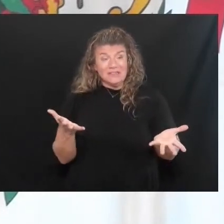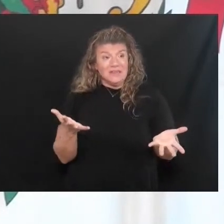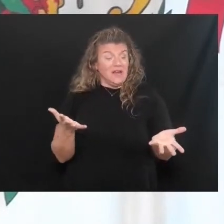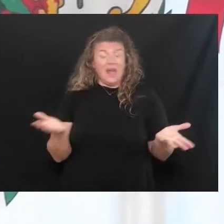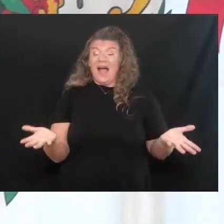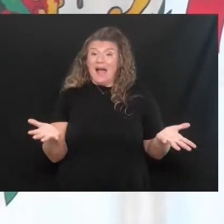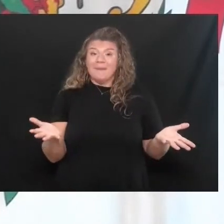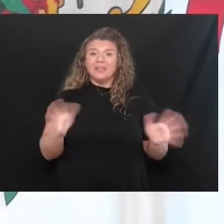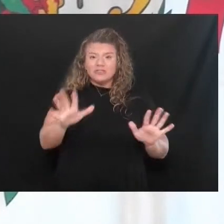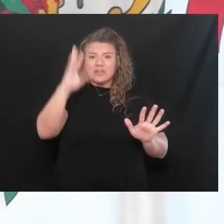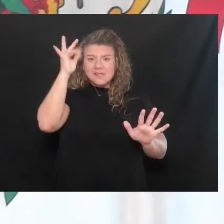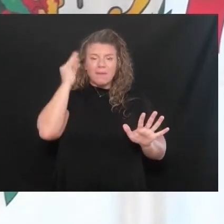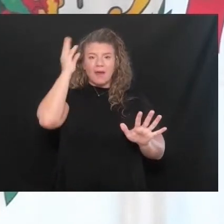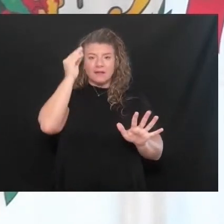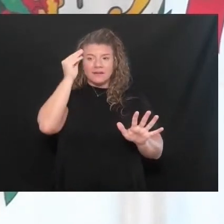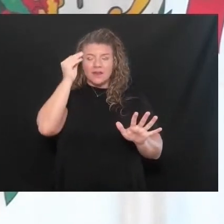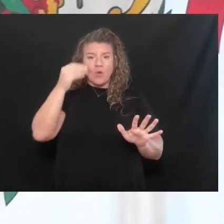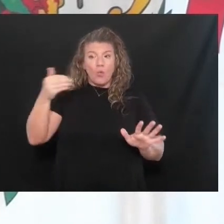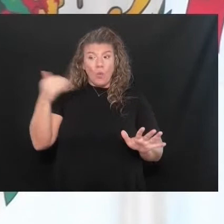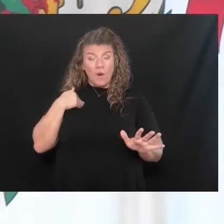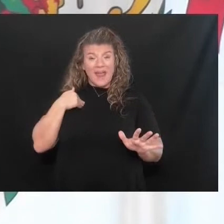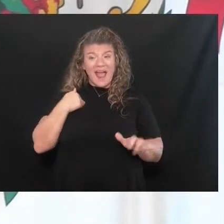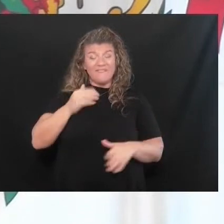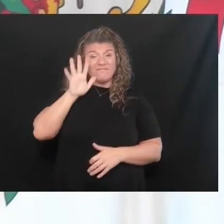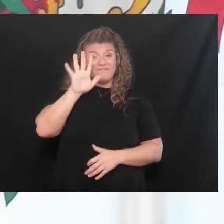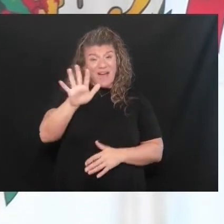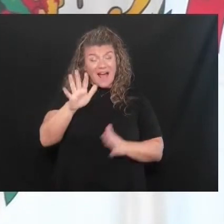I mean, just think, we've got